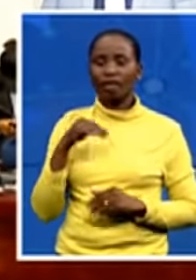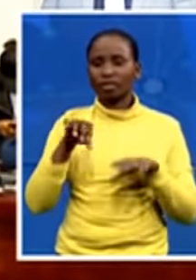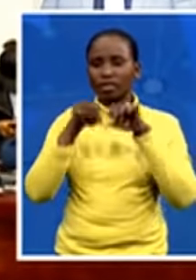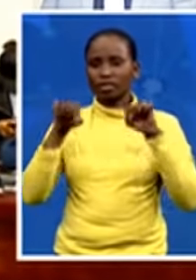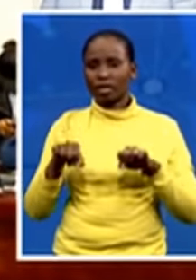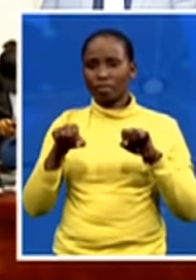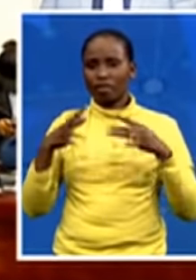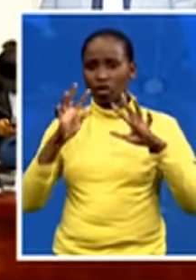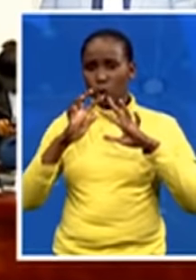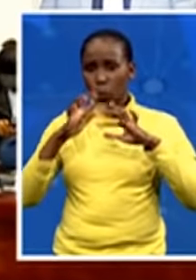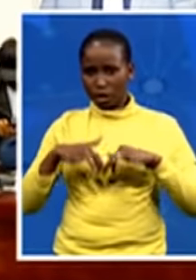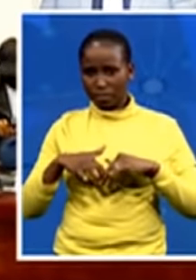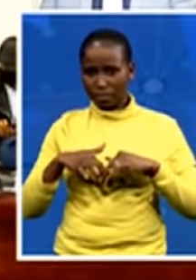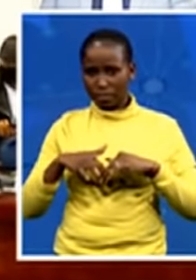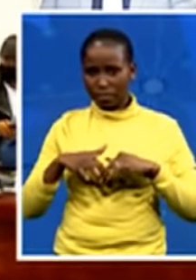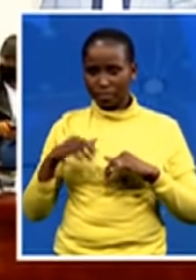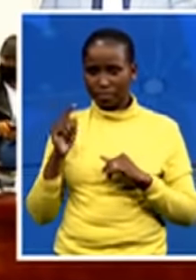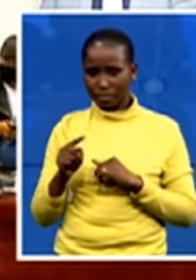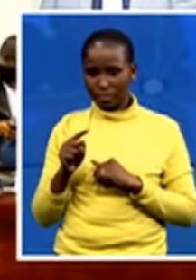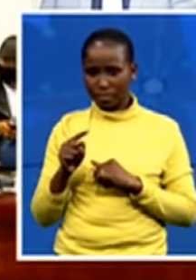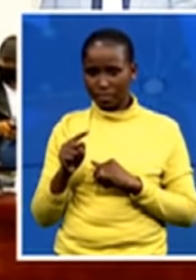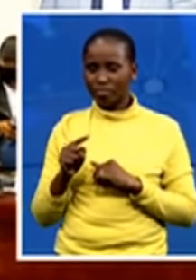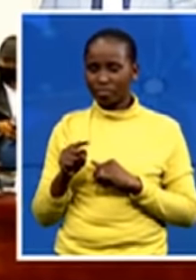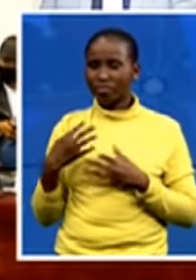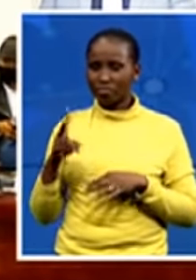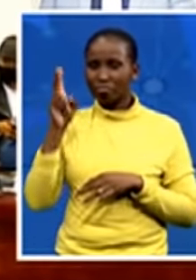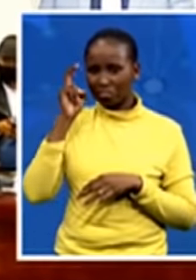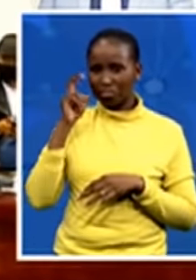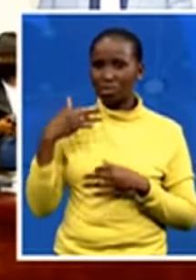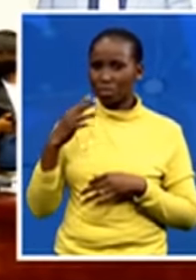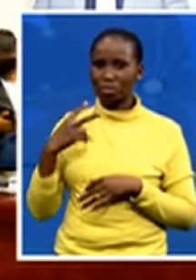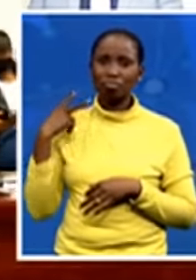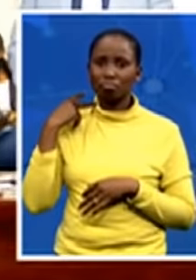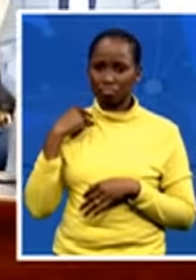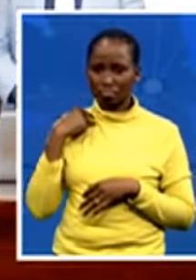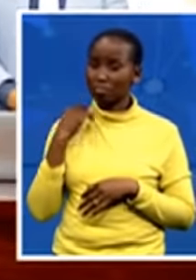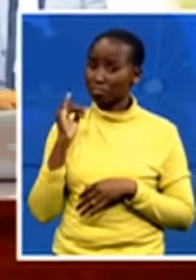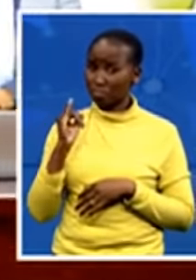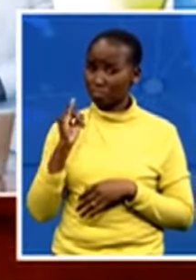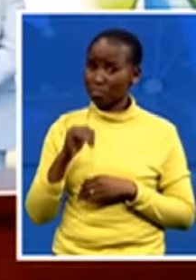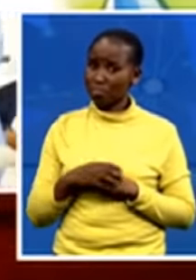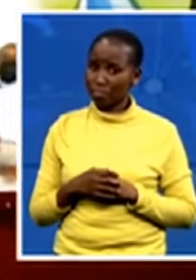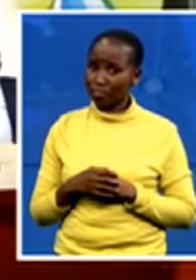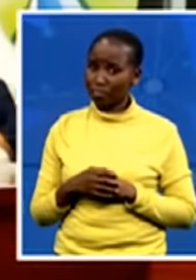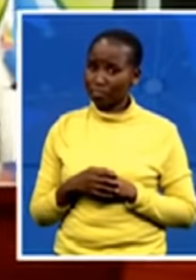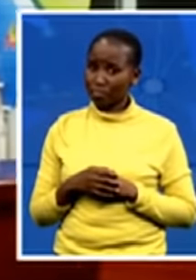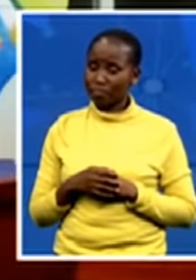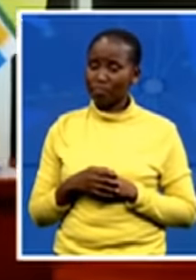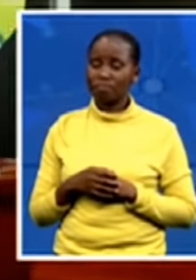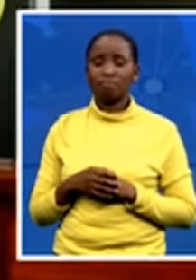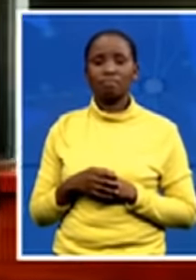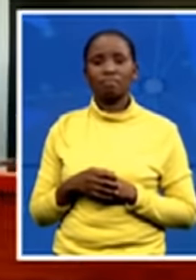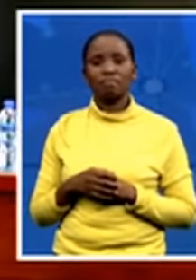It's absolutely disappointing. It's very bad, the way it is right now. So, and it's been